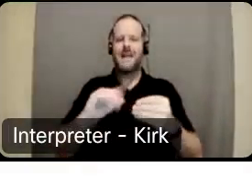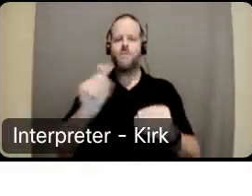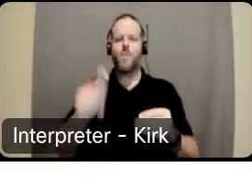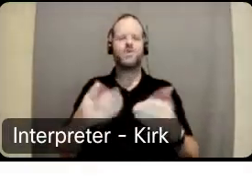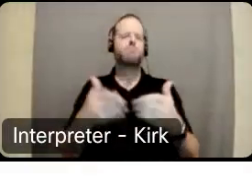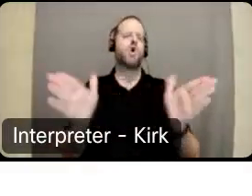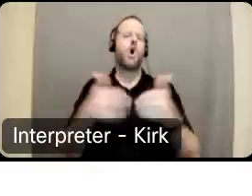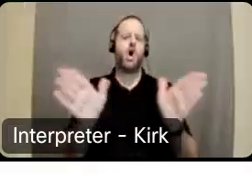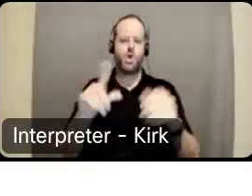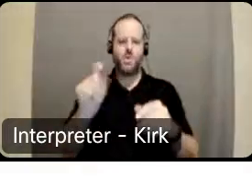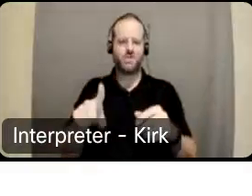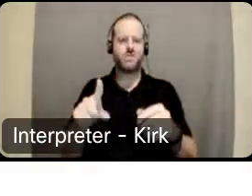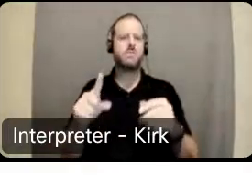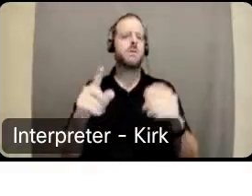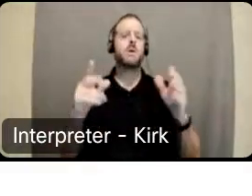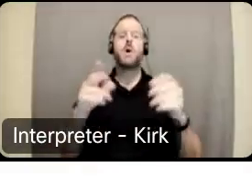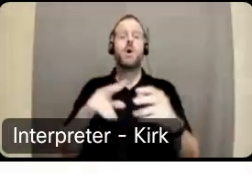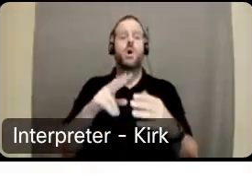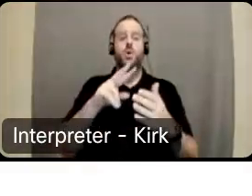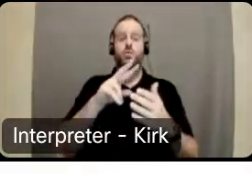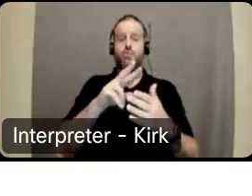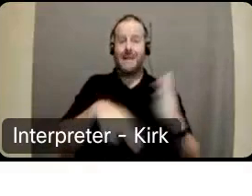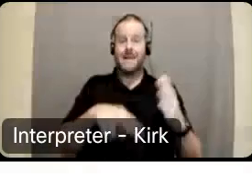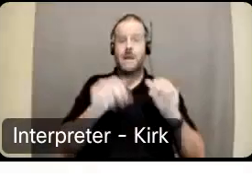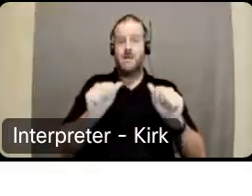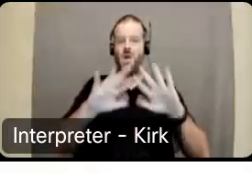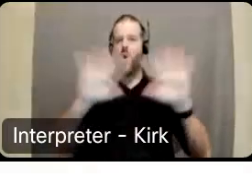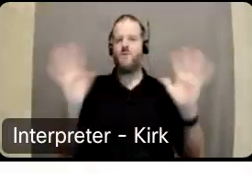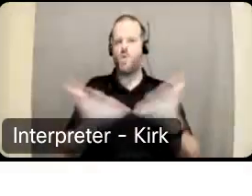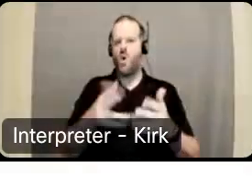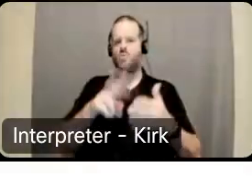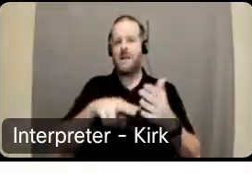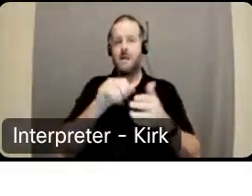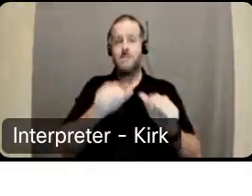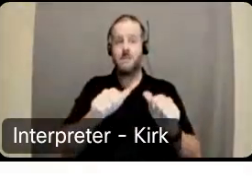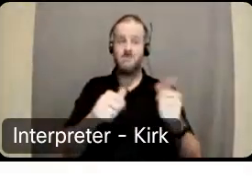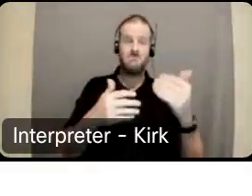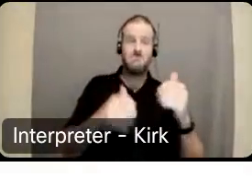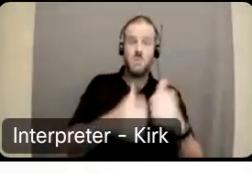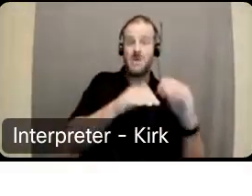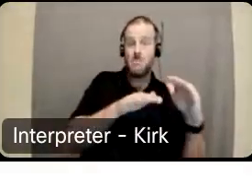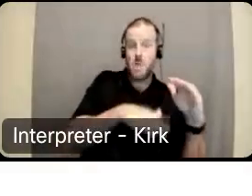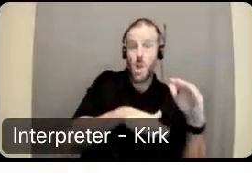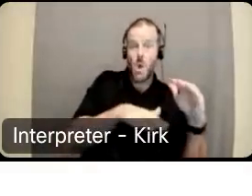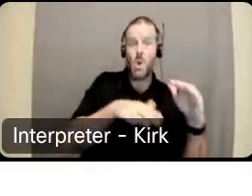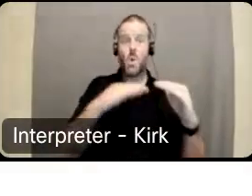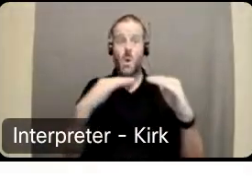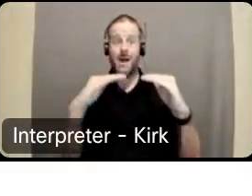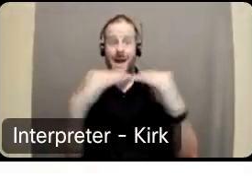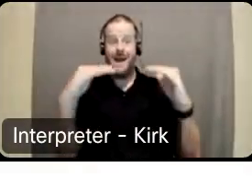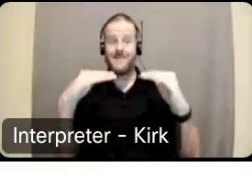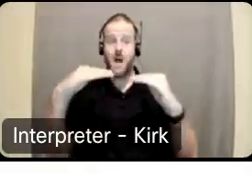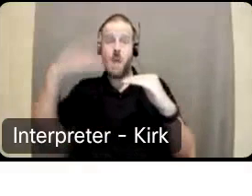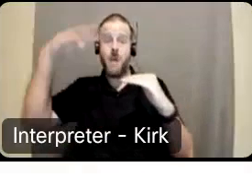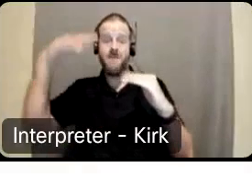broad question regarding overall reading ability. Would you say the student is mostly below, at, or above reading benchmarks? This